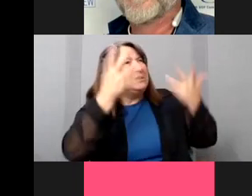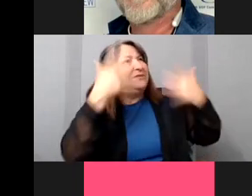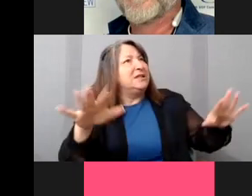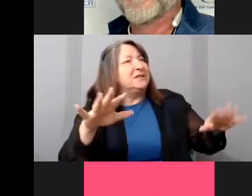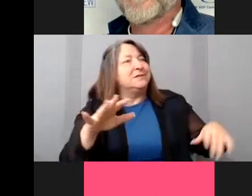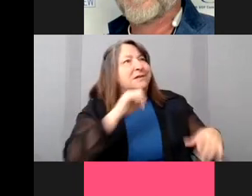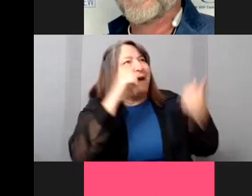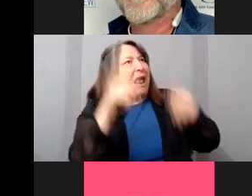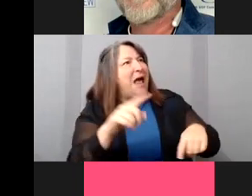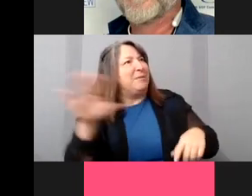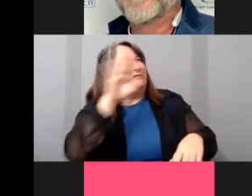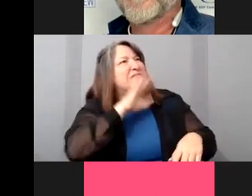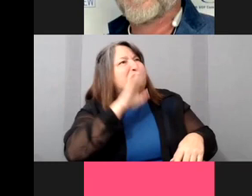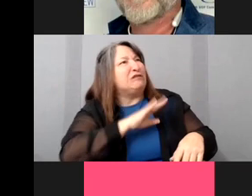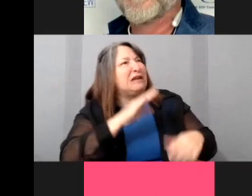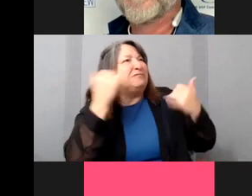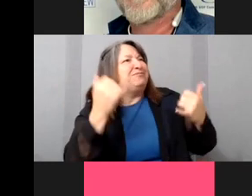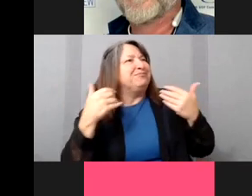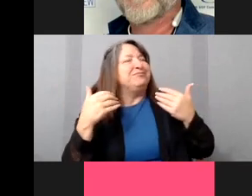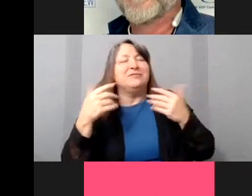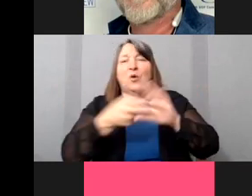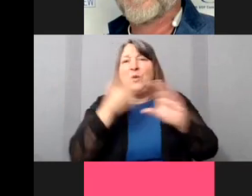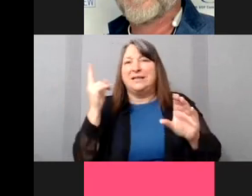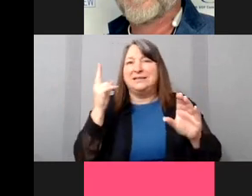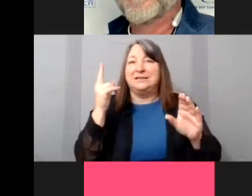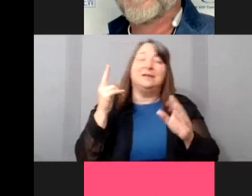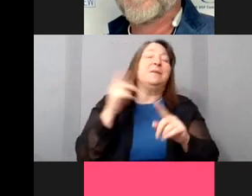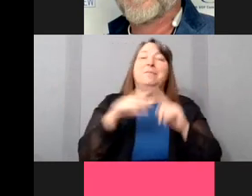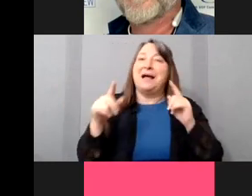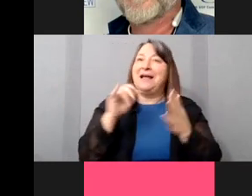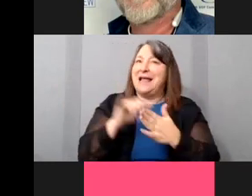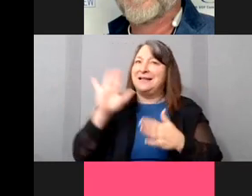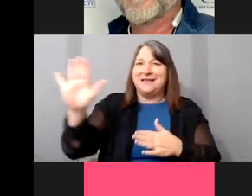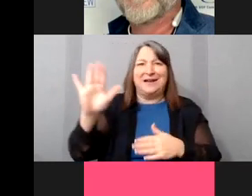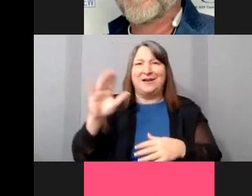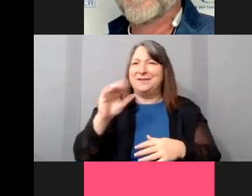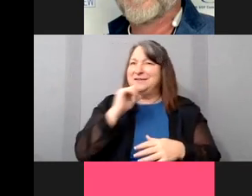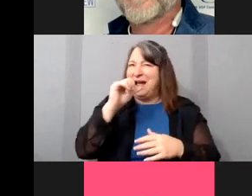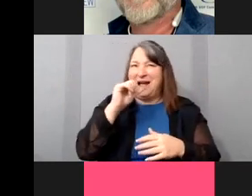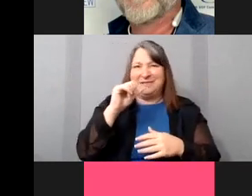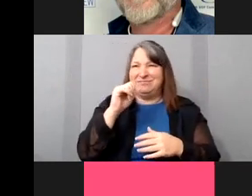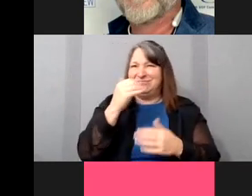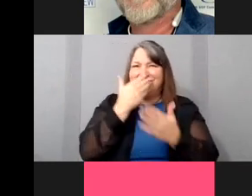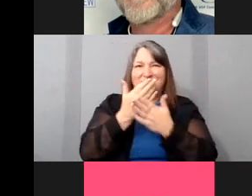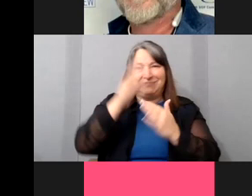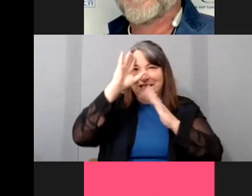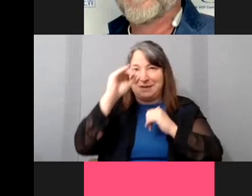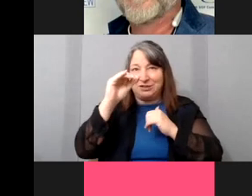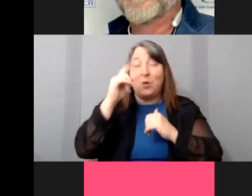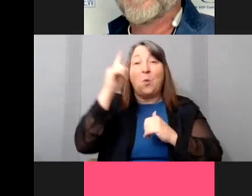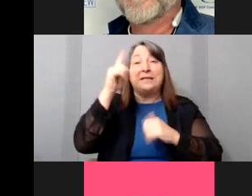get frustrated, but that's on them. That's their own outsized expectation. There was a quote in a book I read once